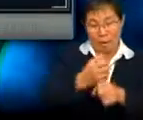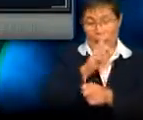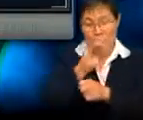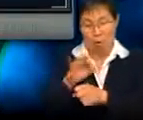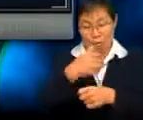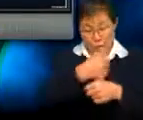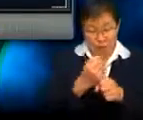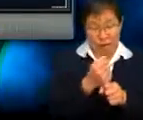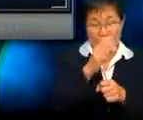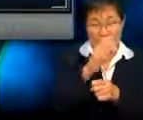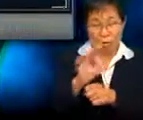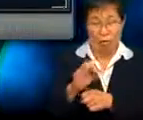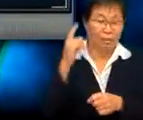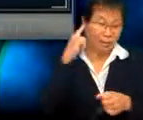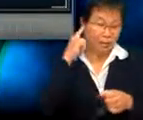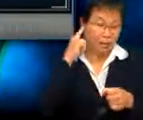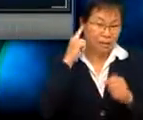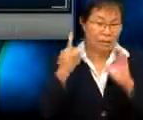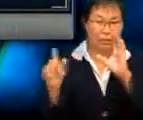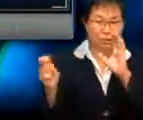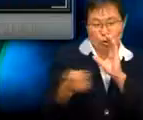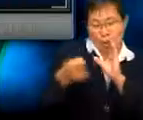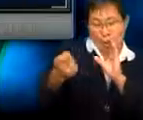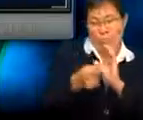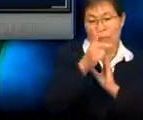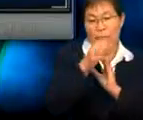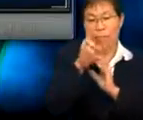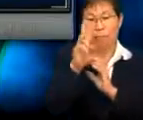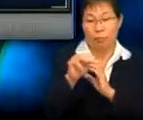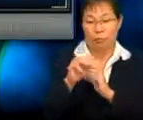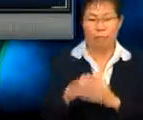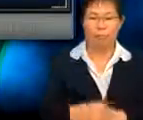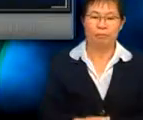They are made up of the eardrum,